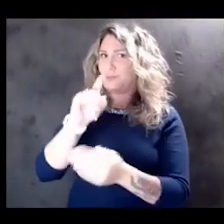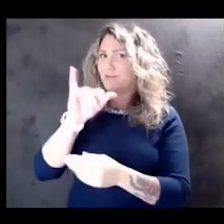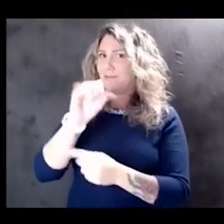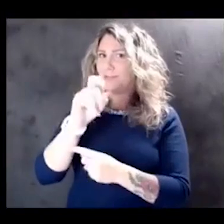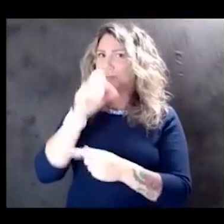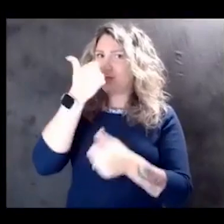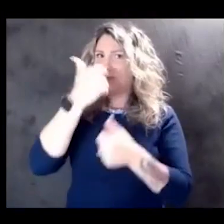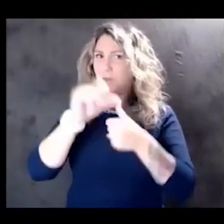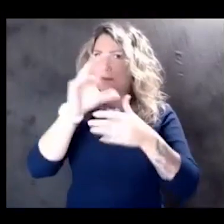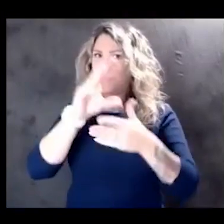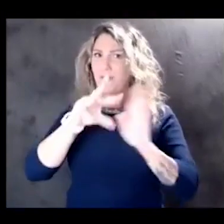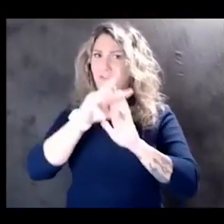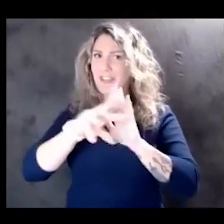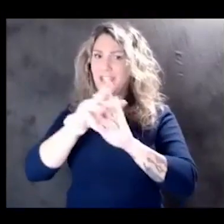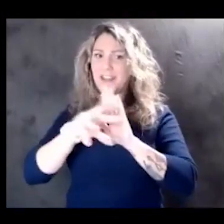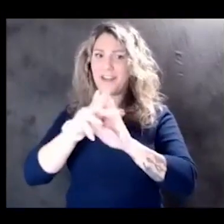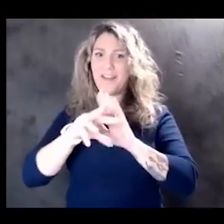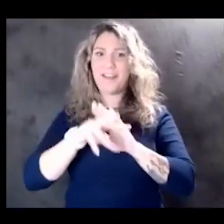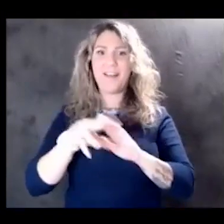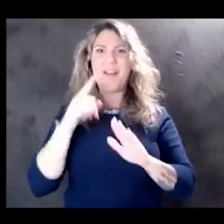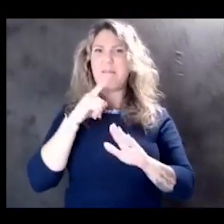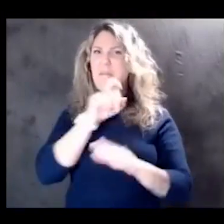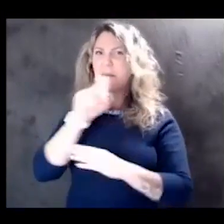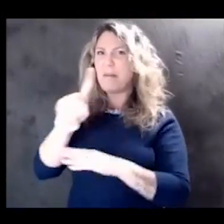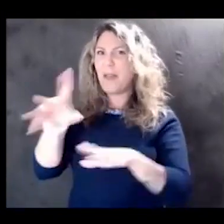Am I back in the freezer?